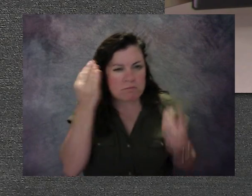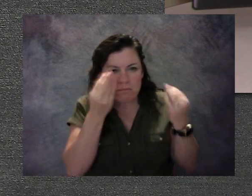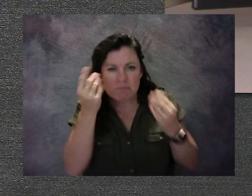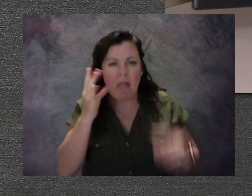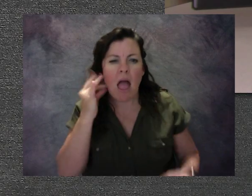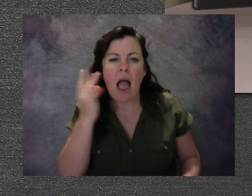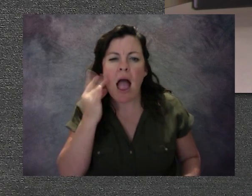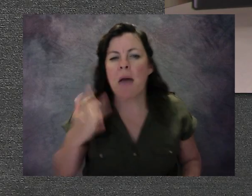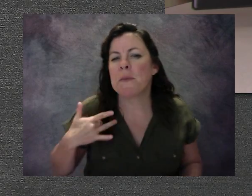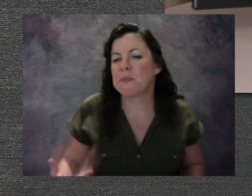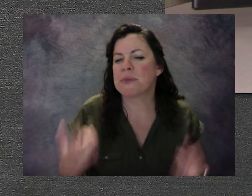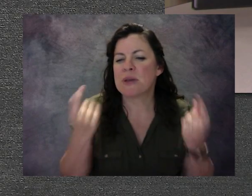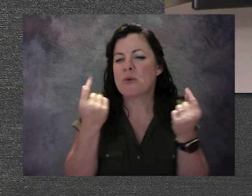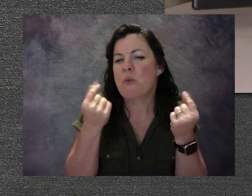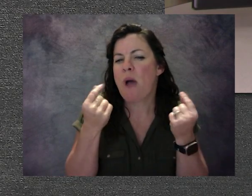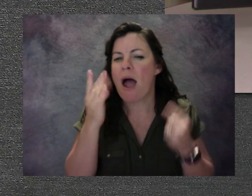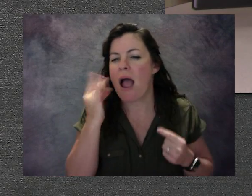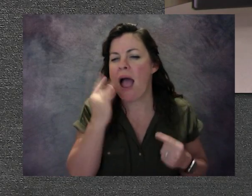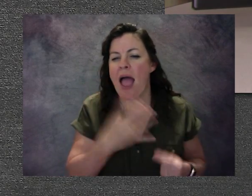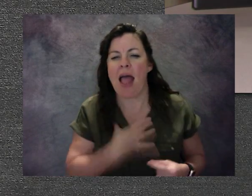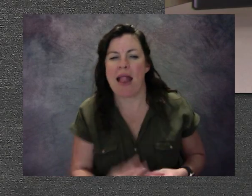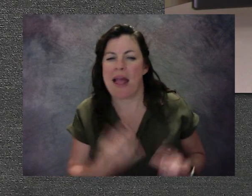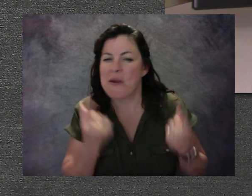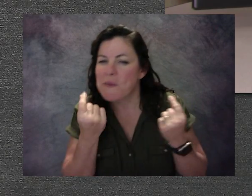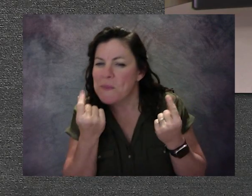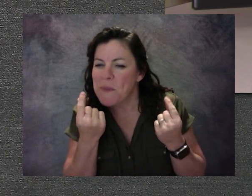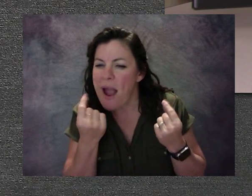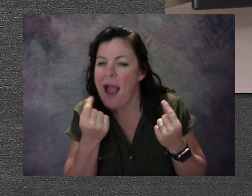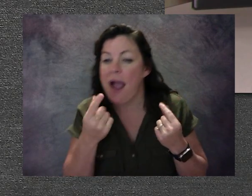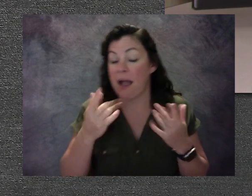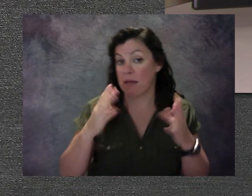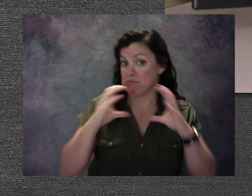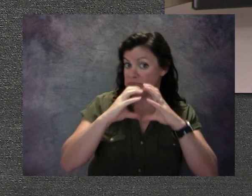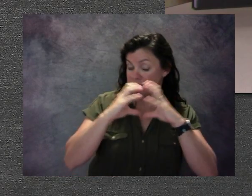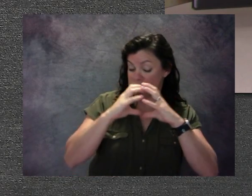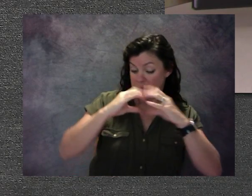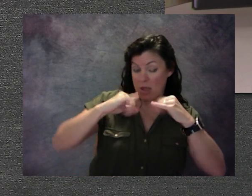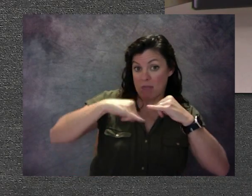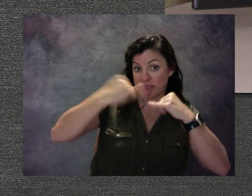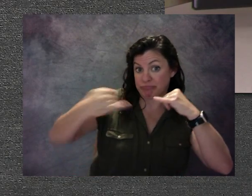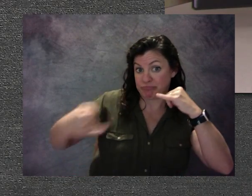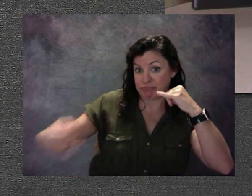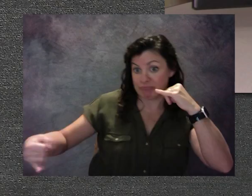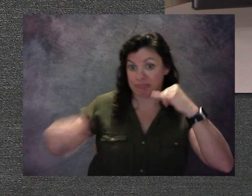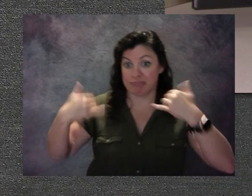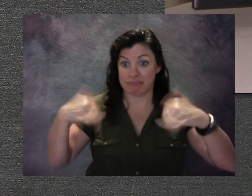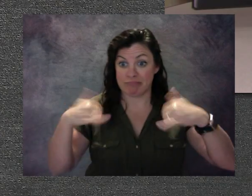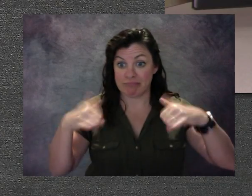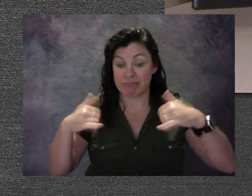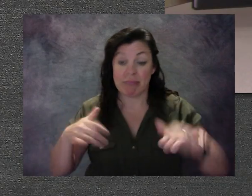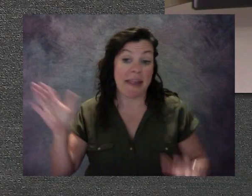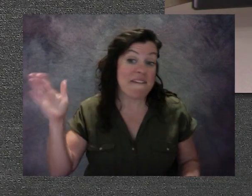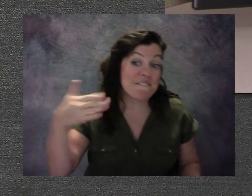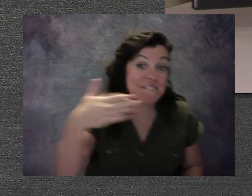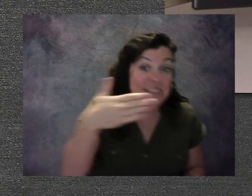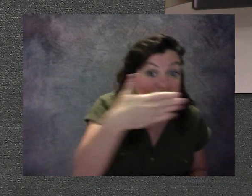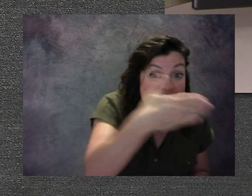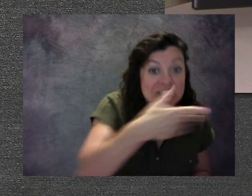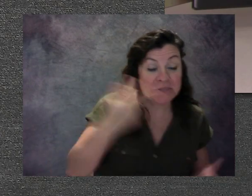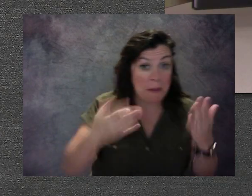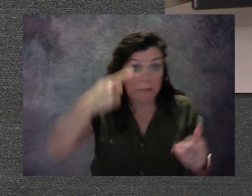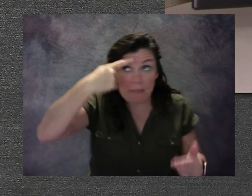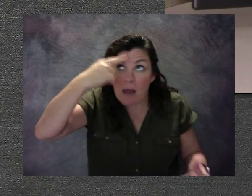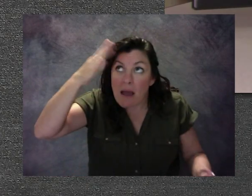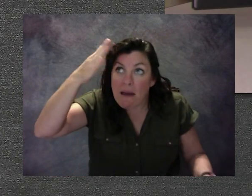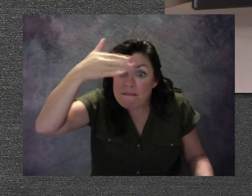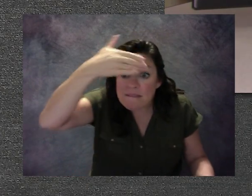what they might like. Maybe it's a ball of yarn. Maybe it's a fish. Maybe it's even the sun. I